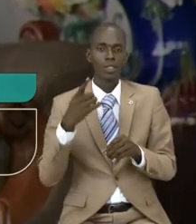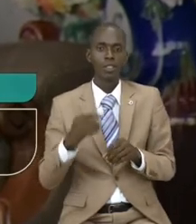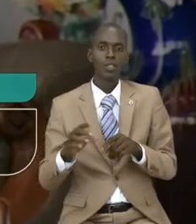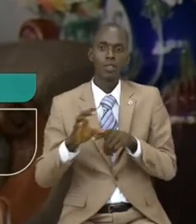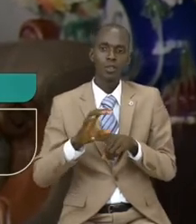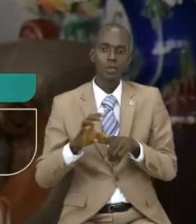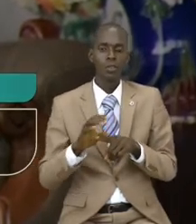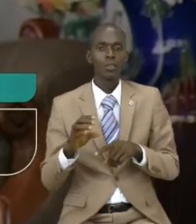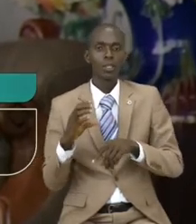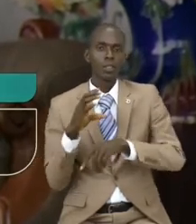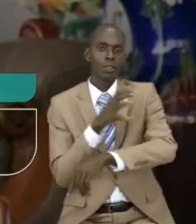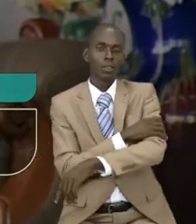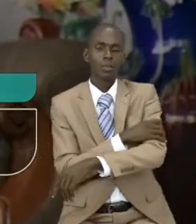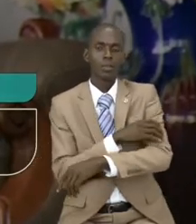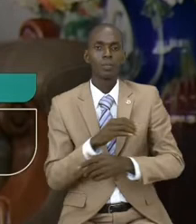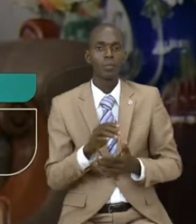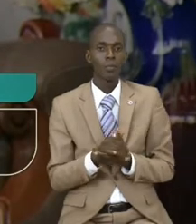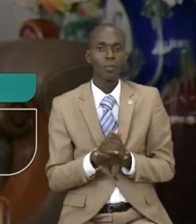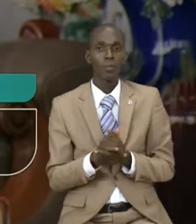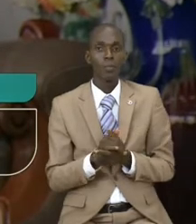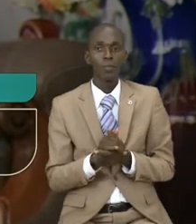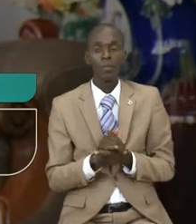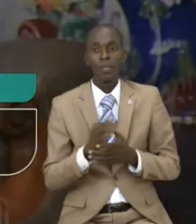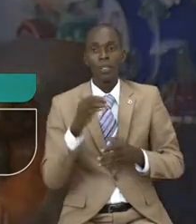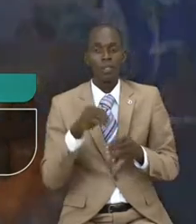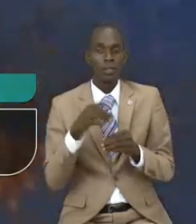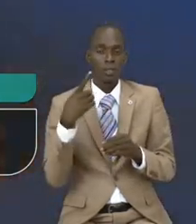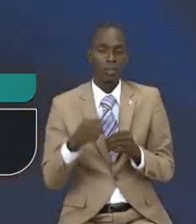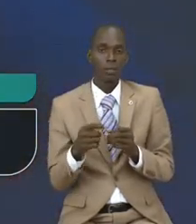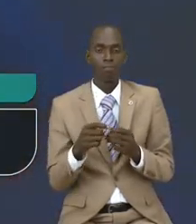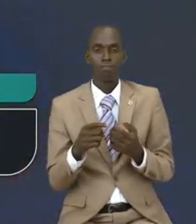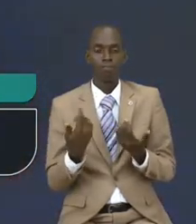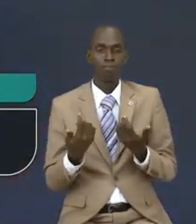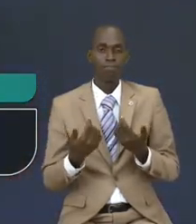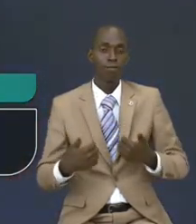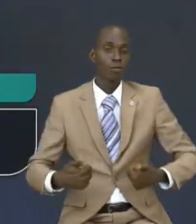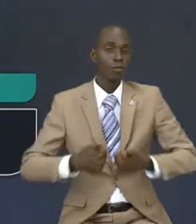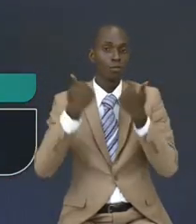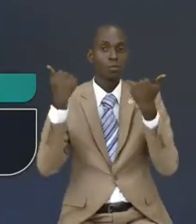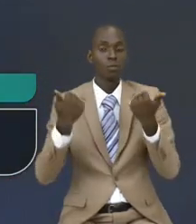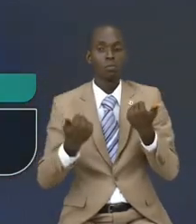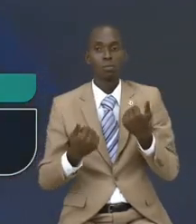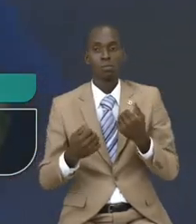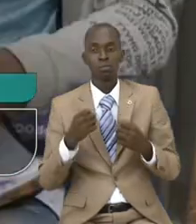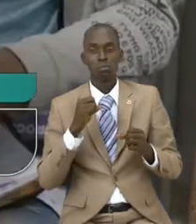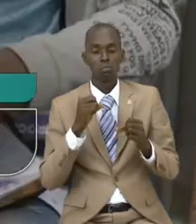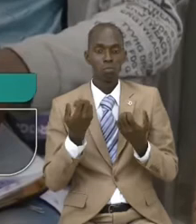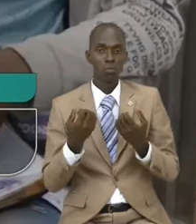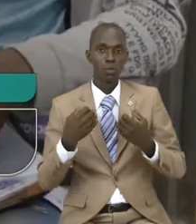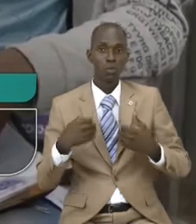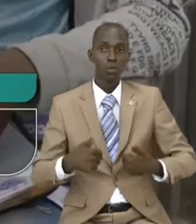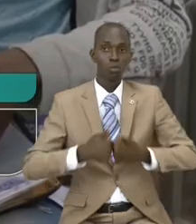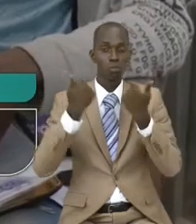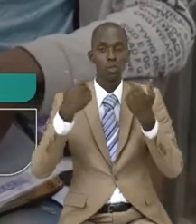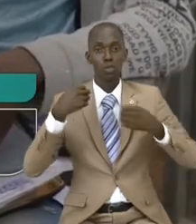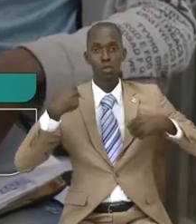the captain, in the captain. Now, in the athletic world, we normally have those athletes,